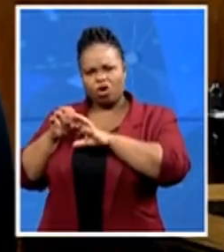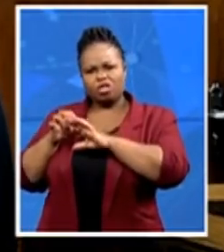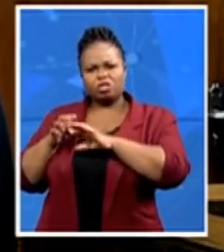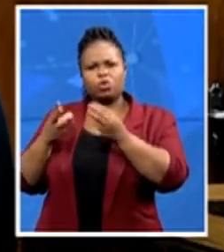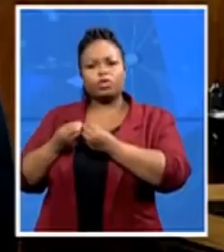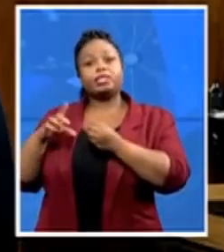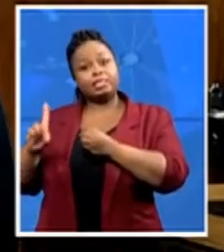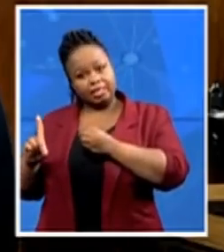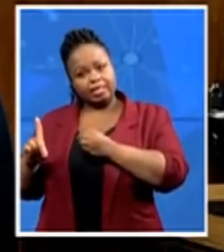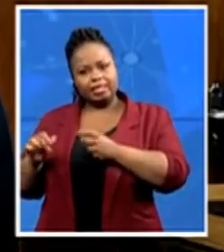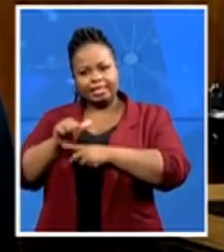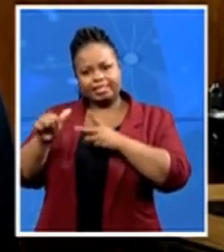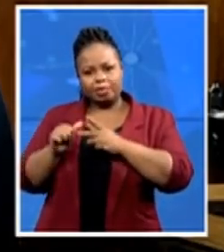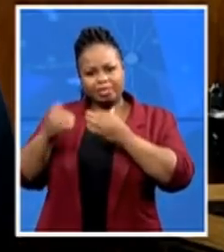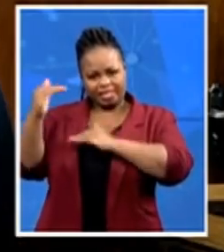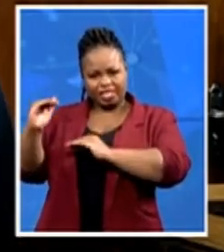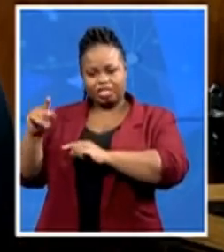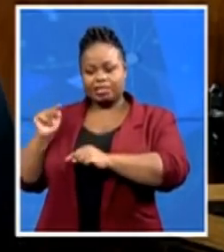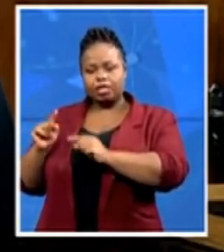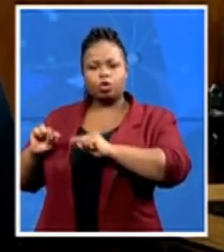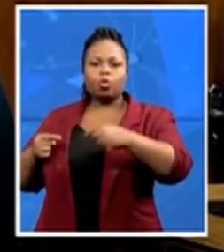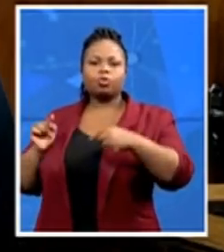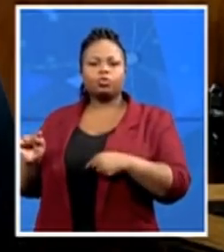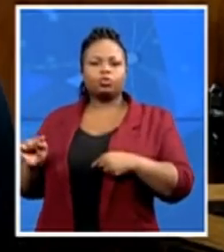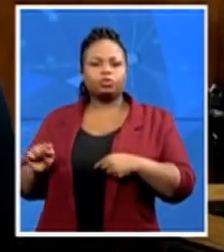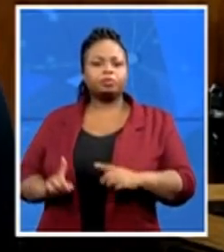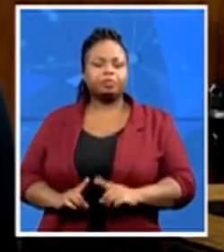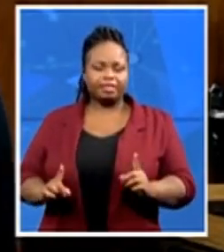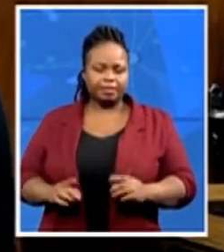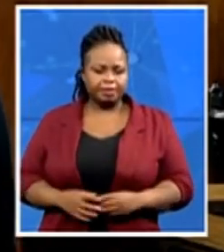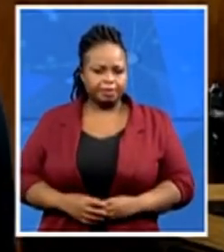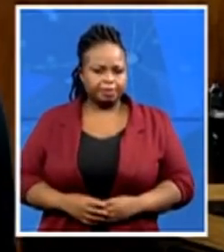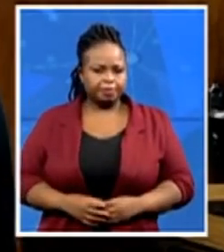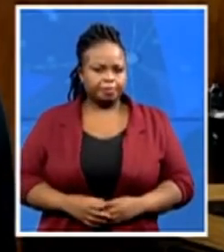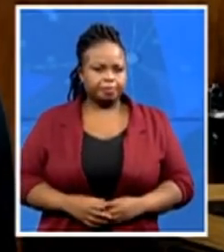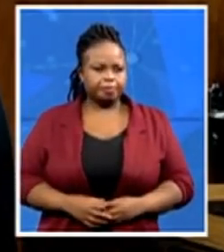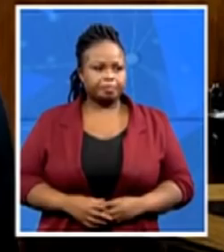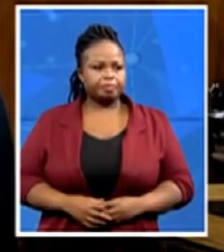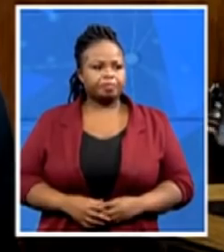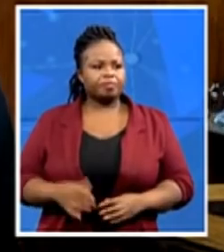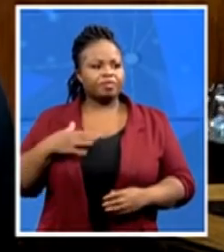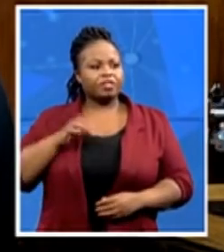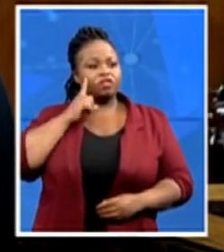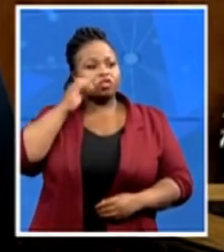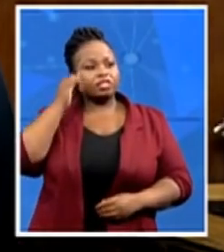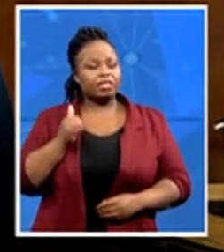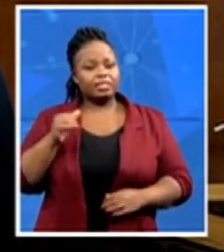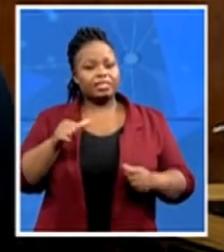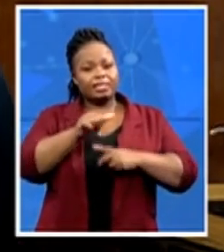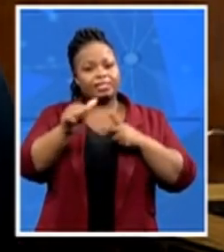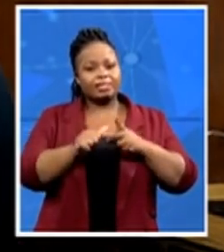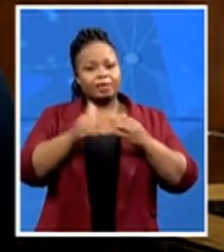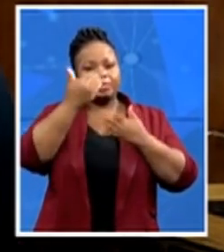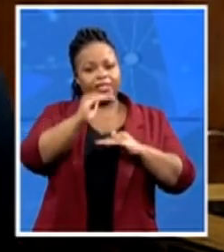oppose the bail. And if you look at those subsections in subsection 8, there's